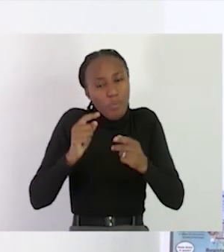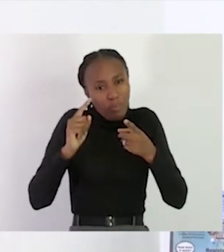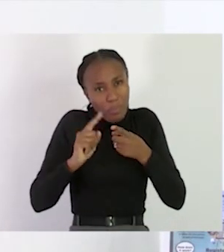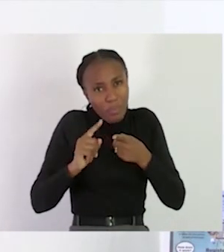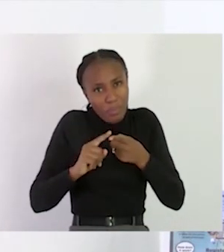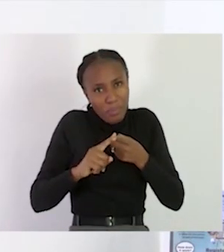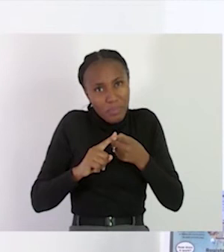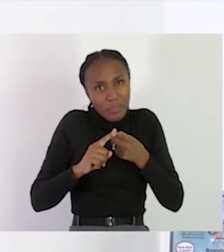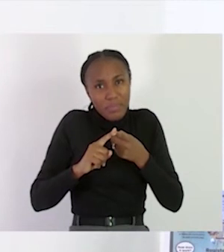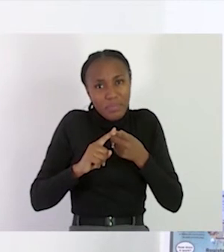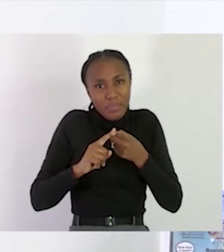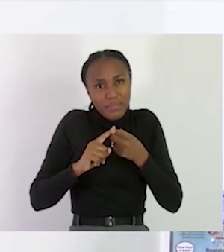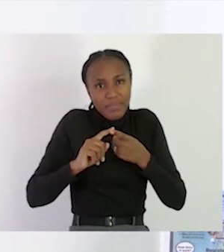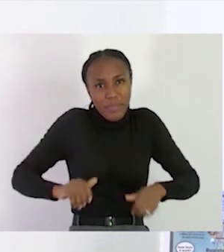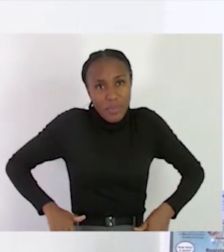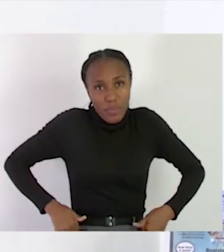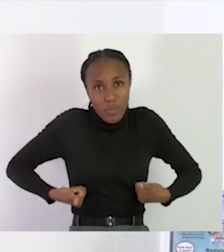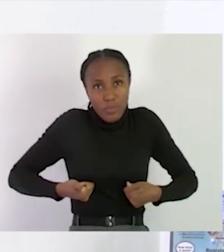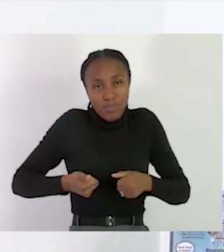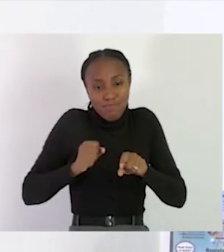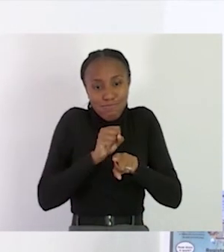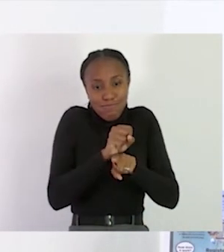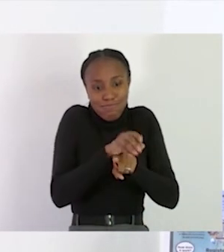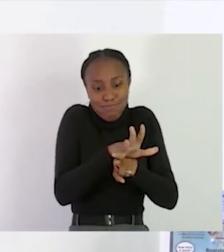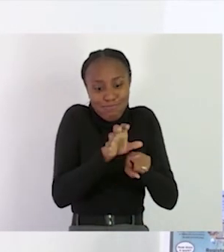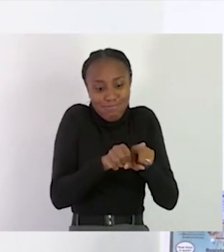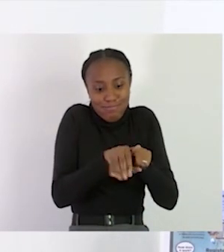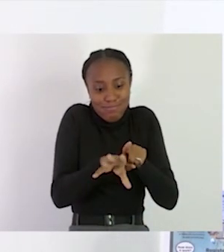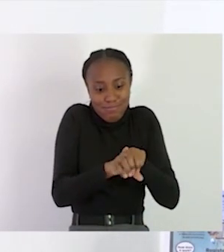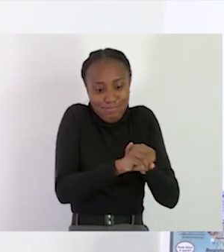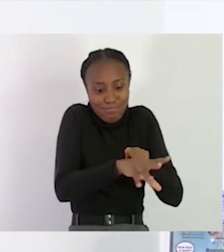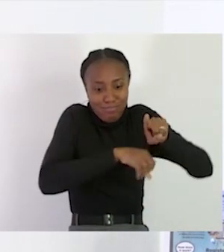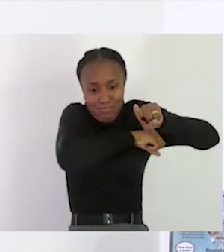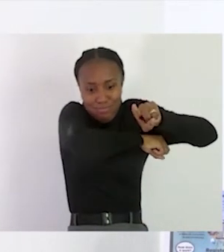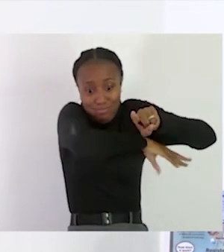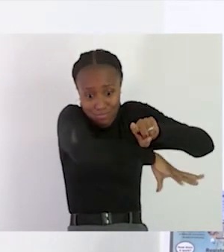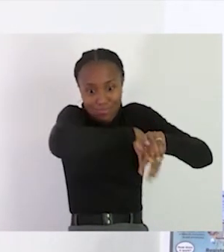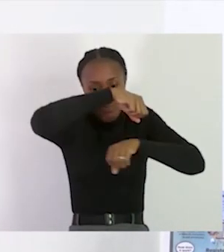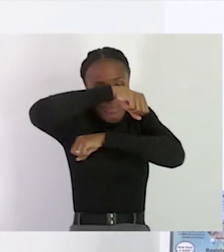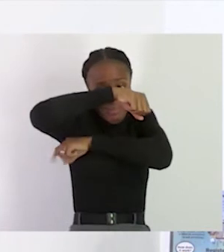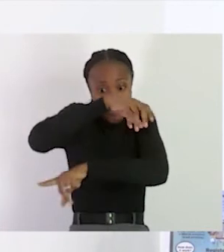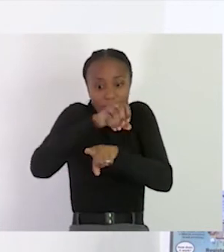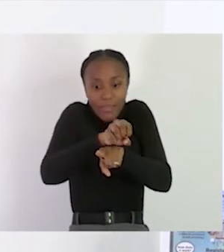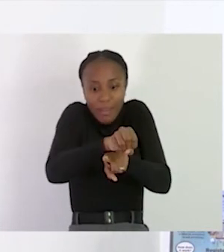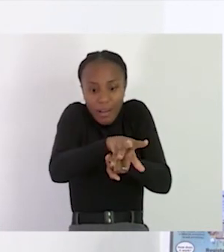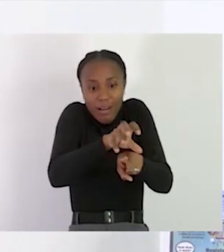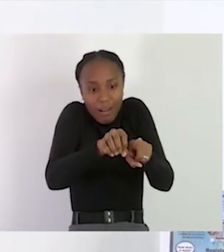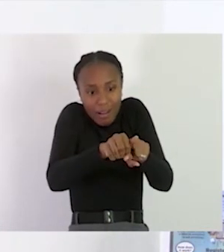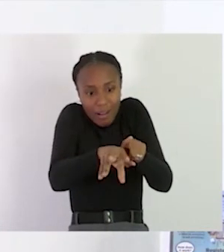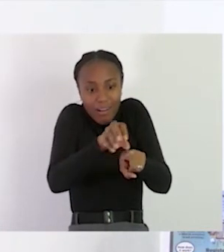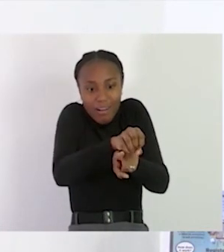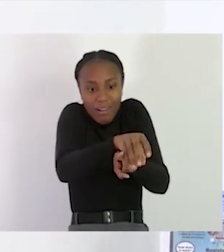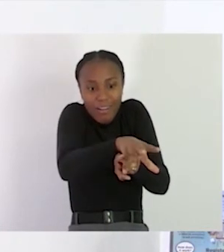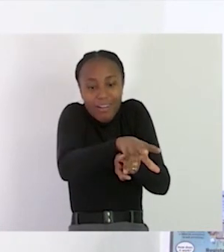changes in boys is that there will be pubic hair. Pubic hair is the hair that grows under our armpits and hair